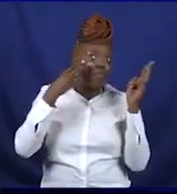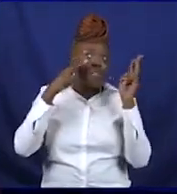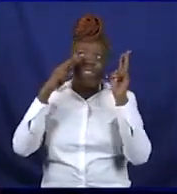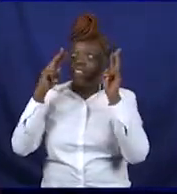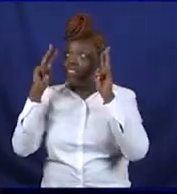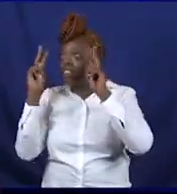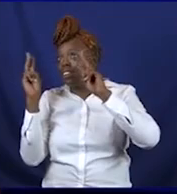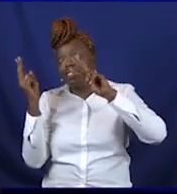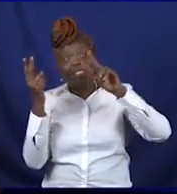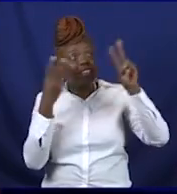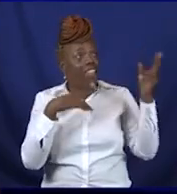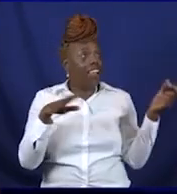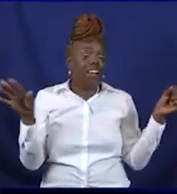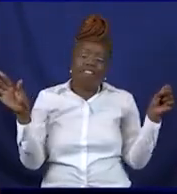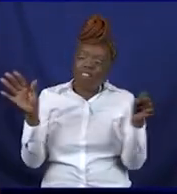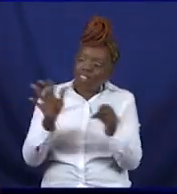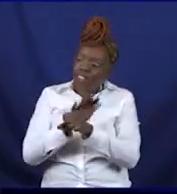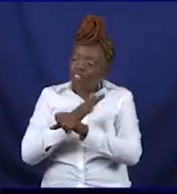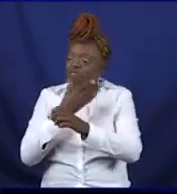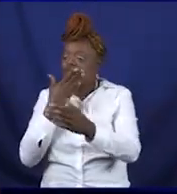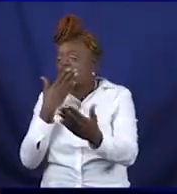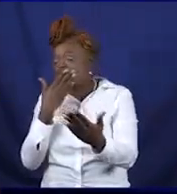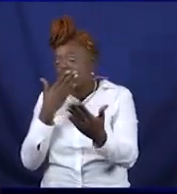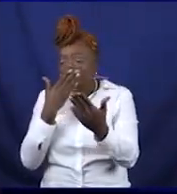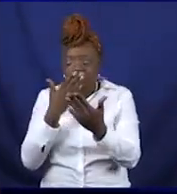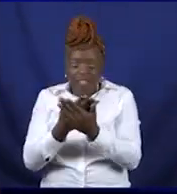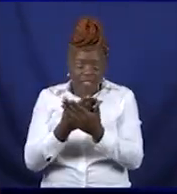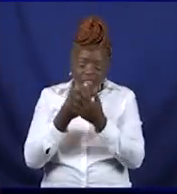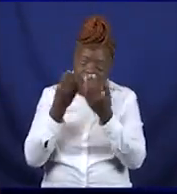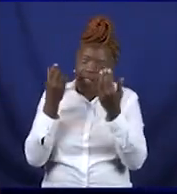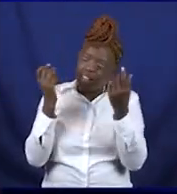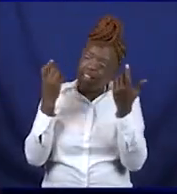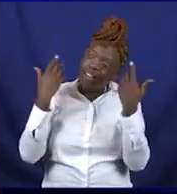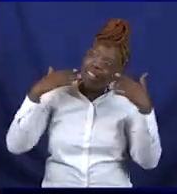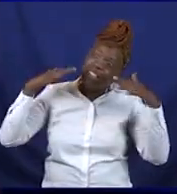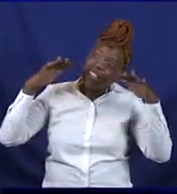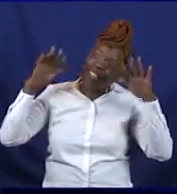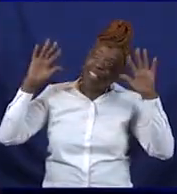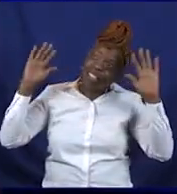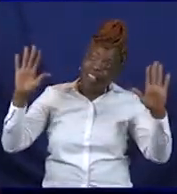looking above. I'm filled with his goodness and